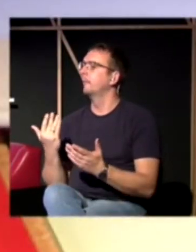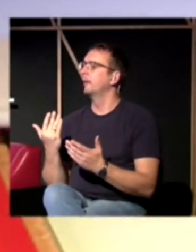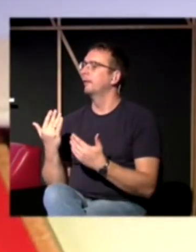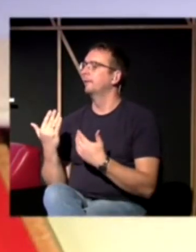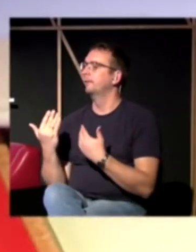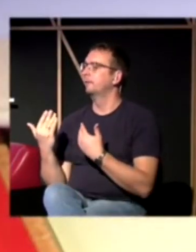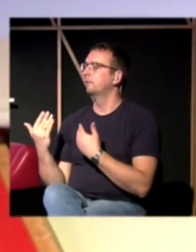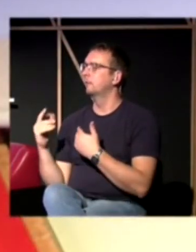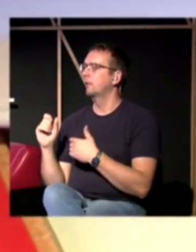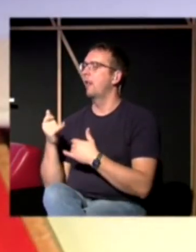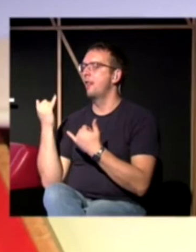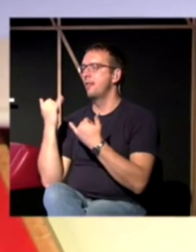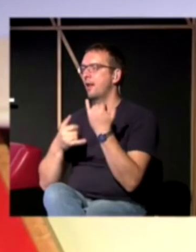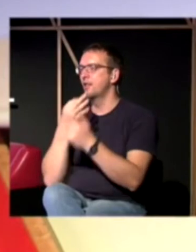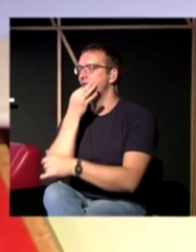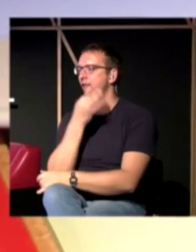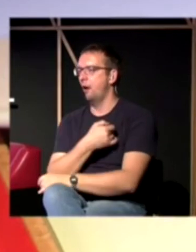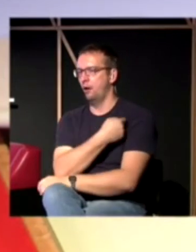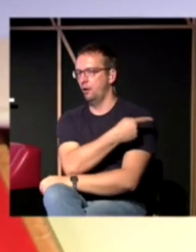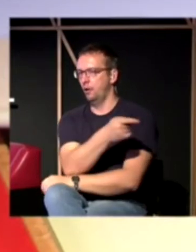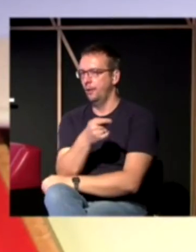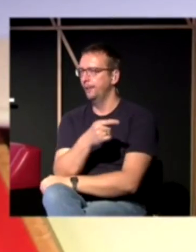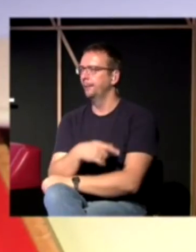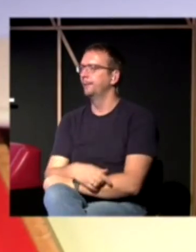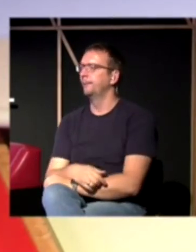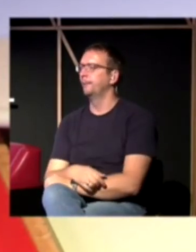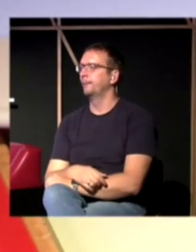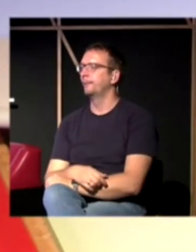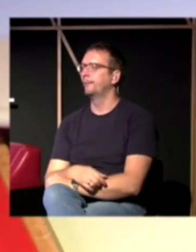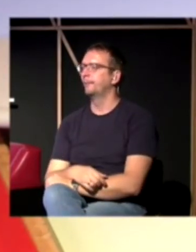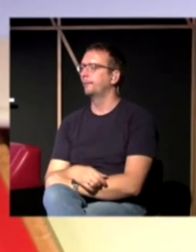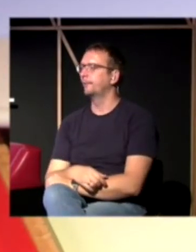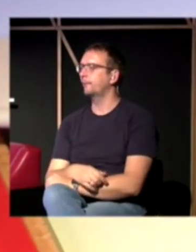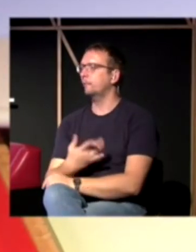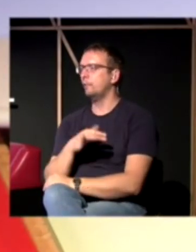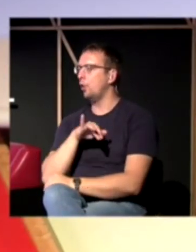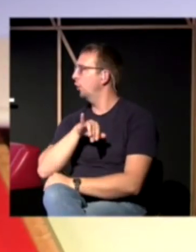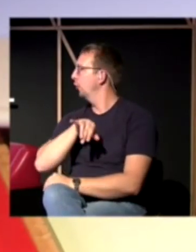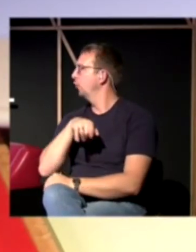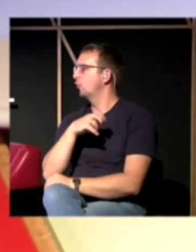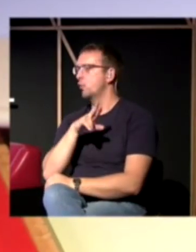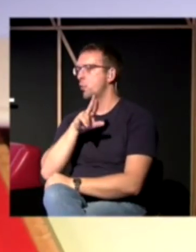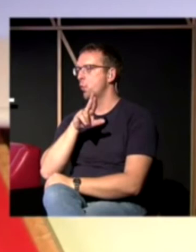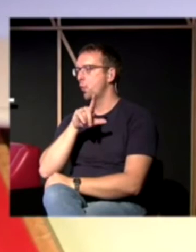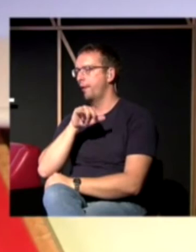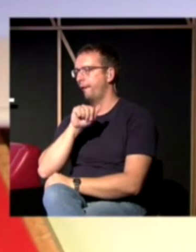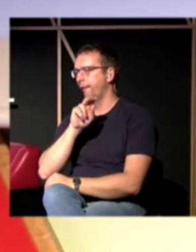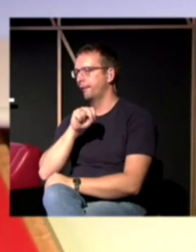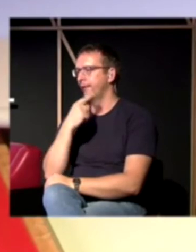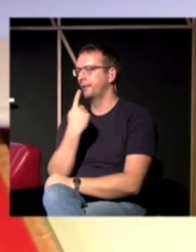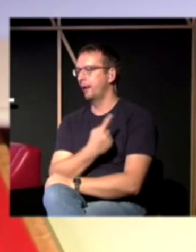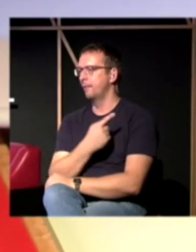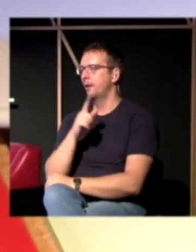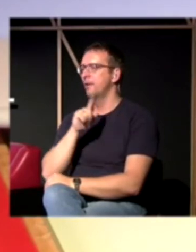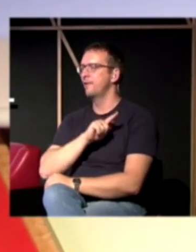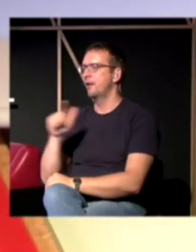again, Julian. When we first met ahead of Euro 2016, you told us you were an aspiring journalist yourself. You were